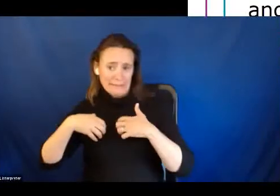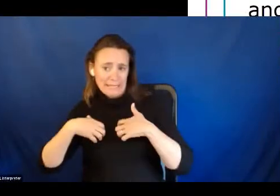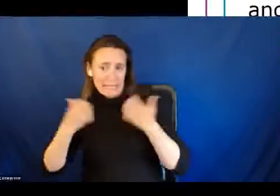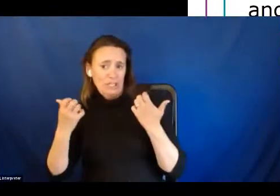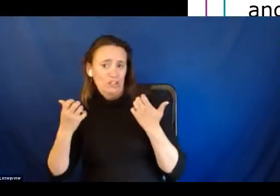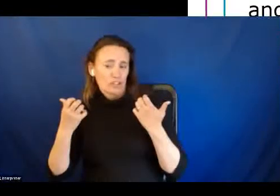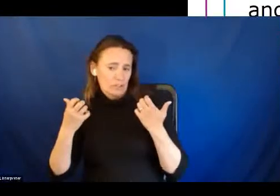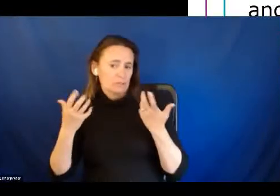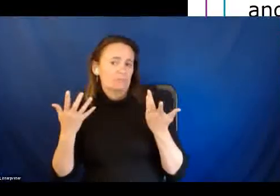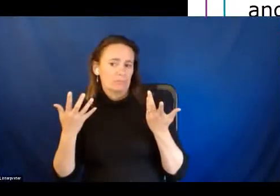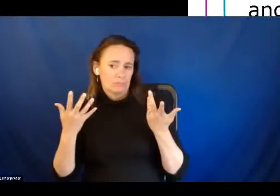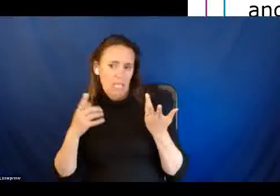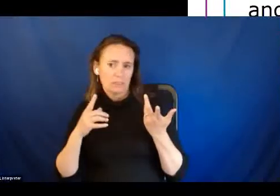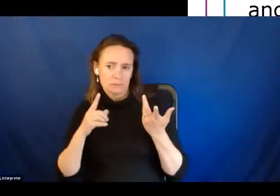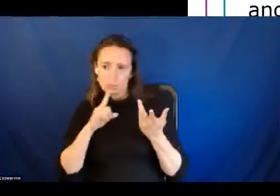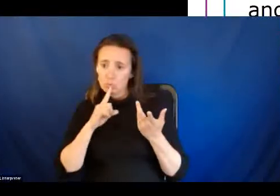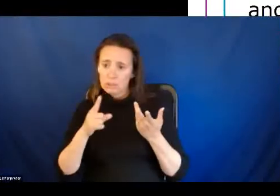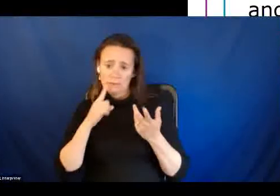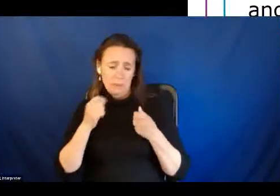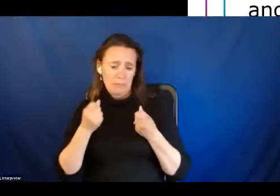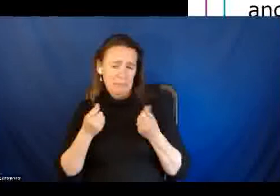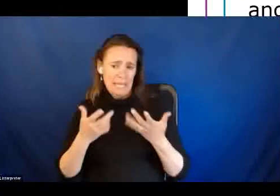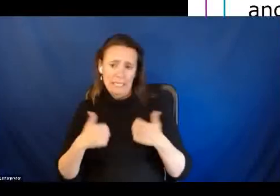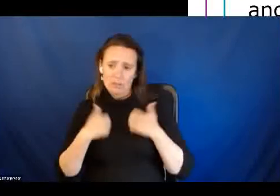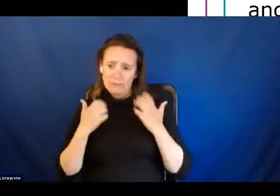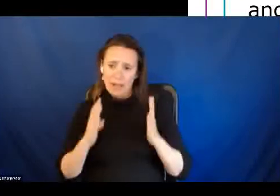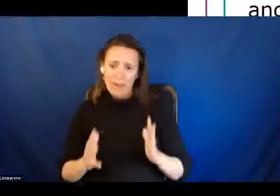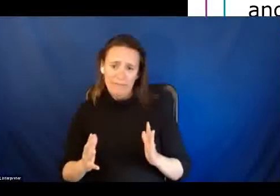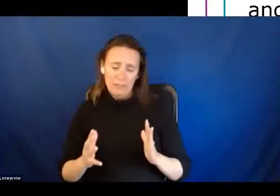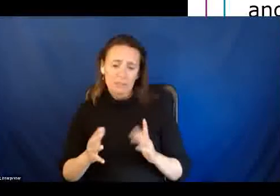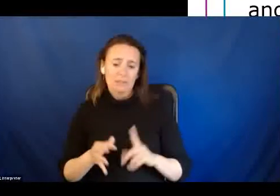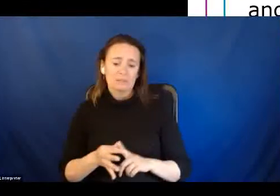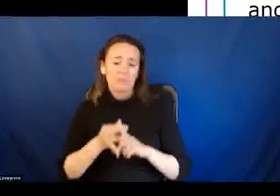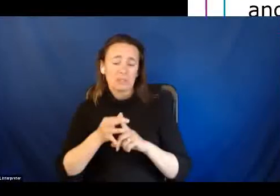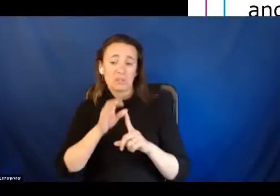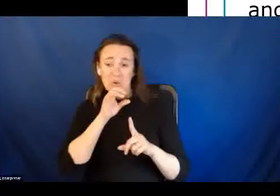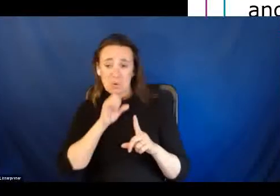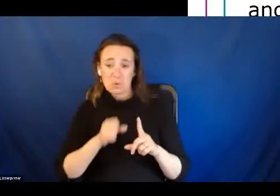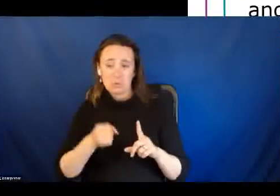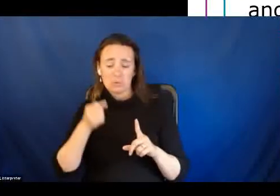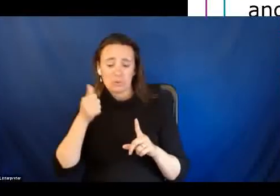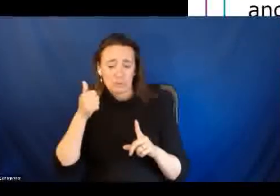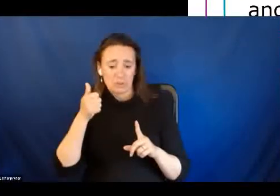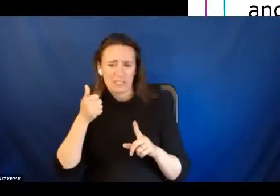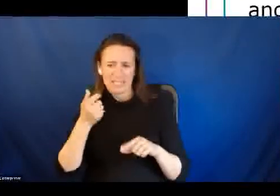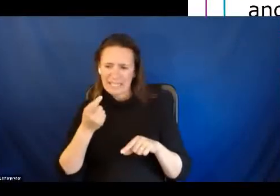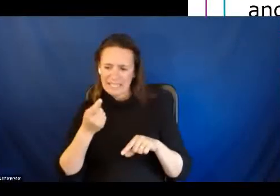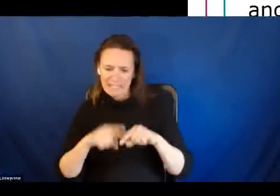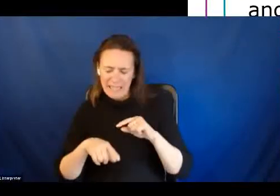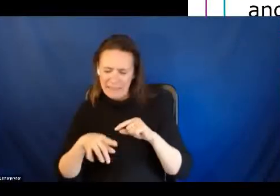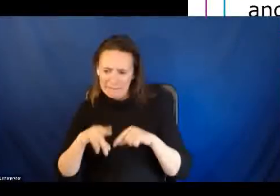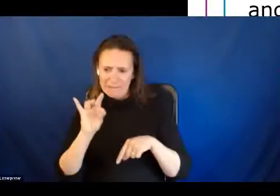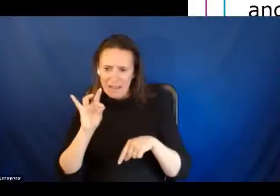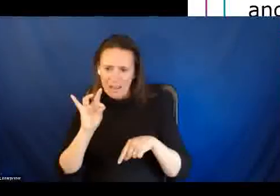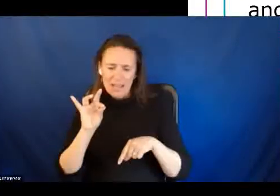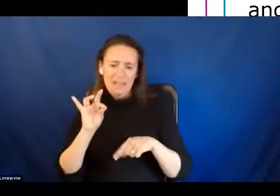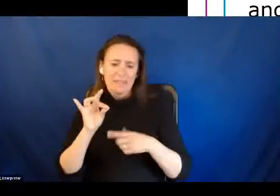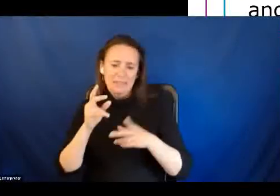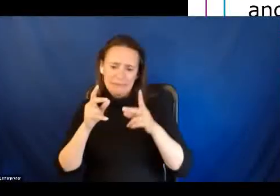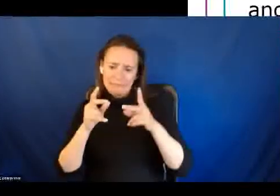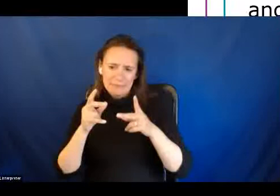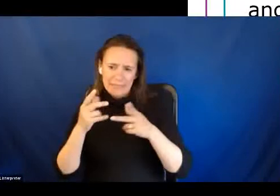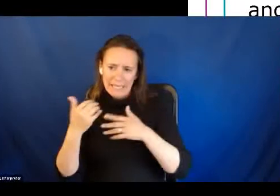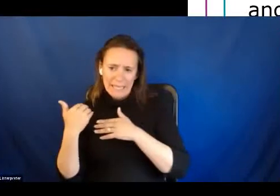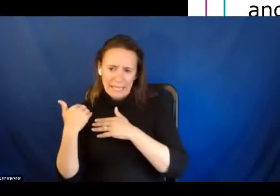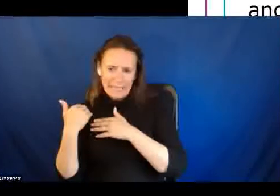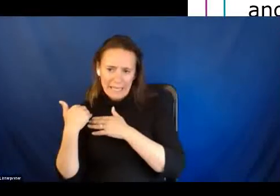lot of survivors, especially older survivors who might not be able to find that accountability if that person that harmed them